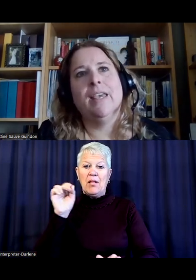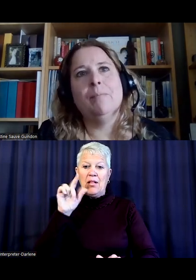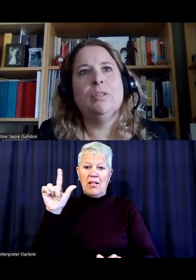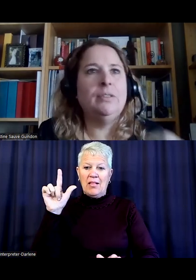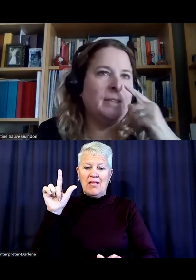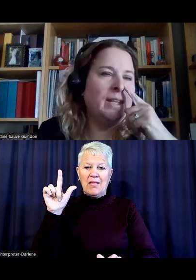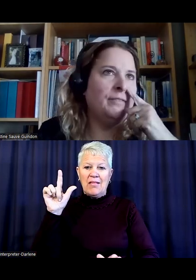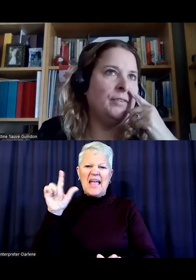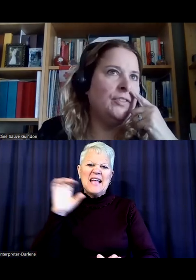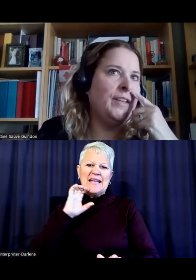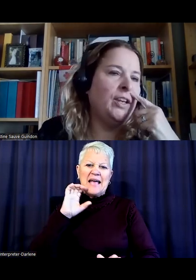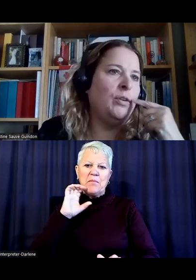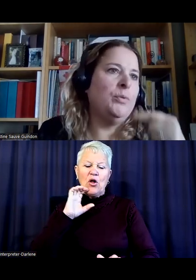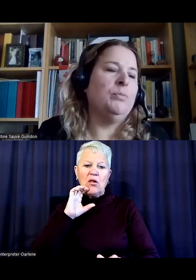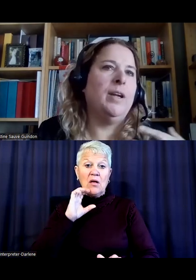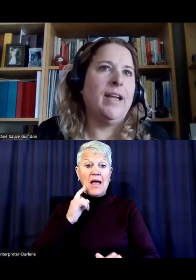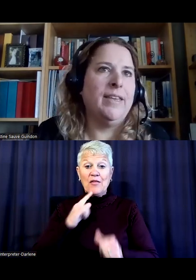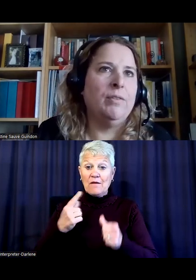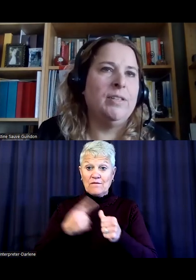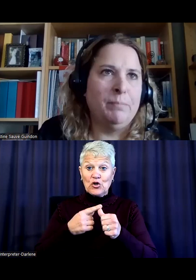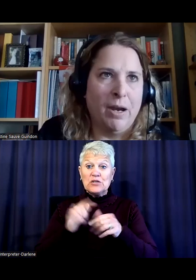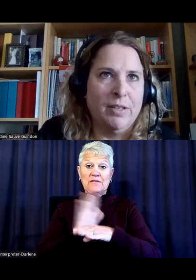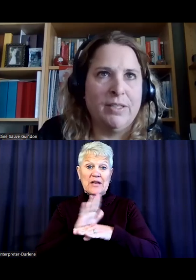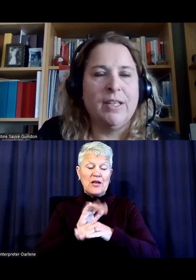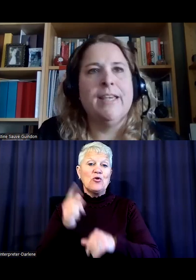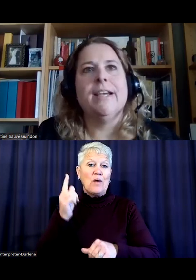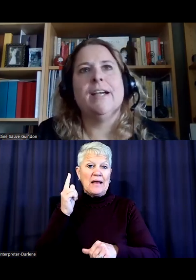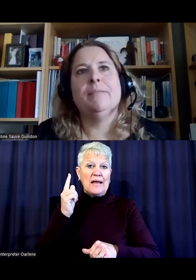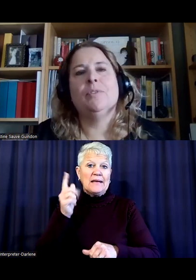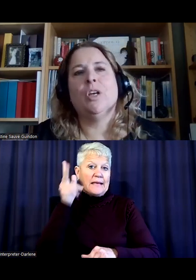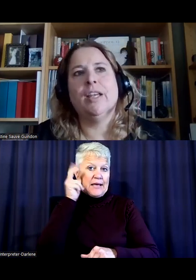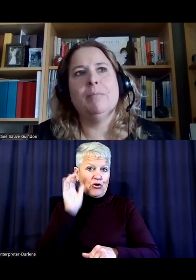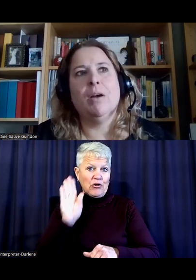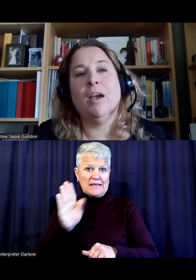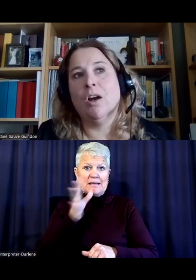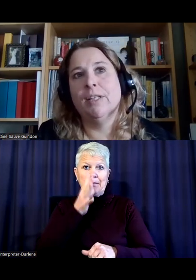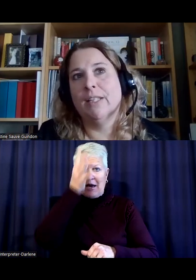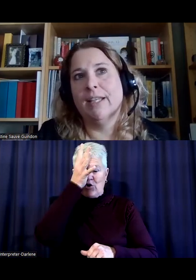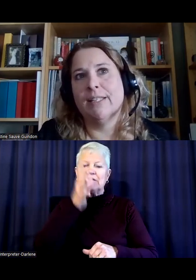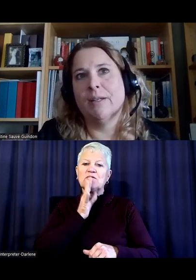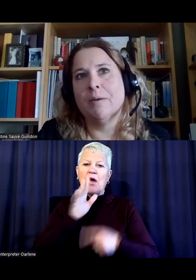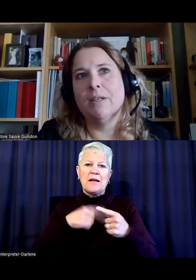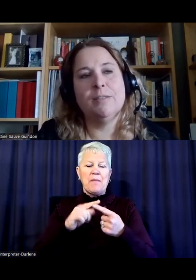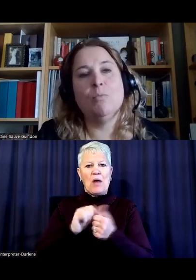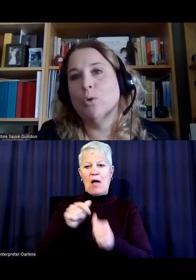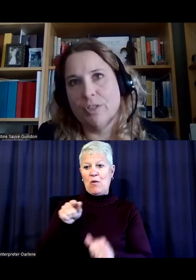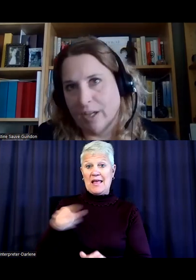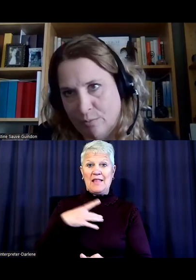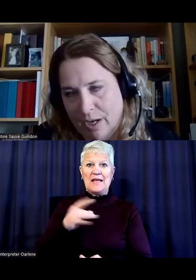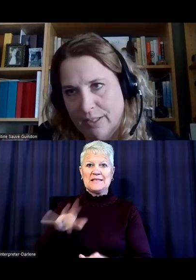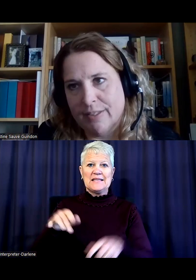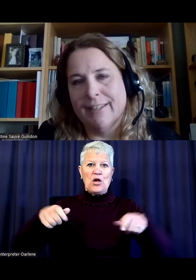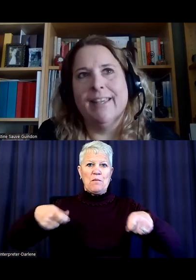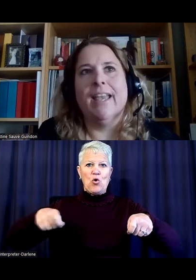And Campbell, in the first video, you will hear his parents talking about how he likes his